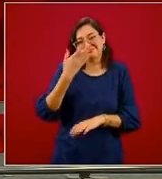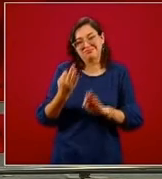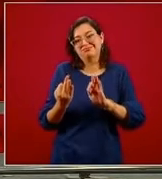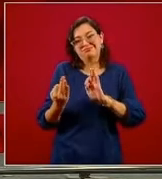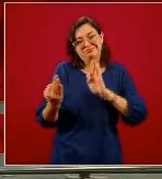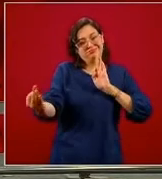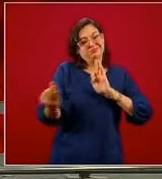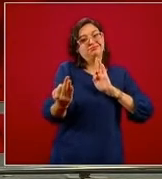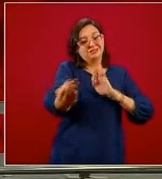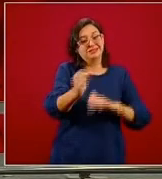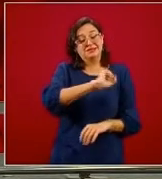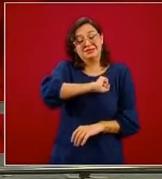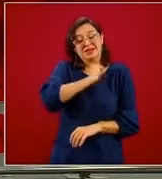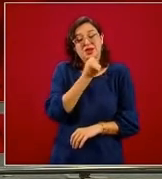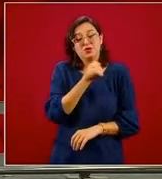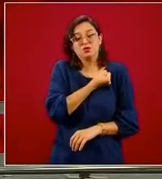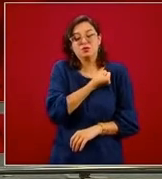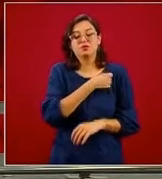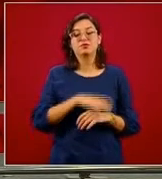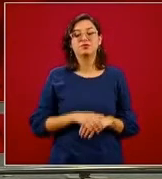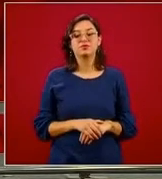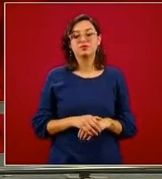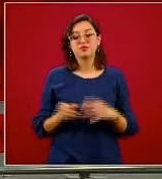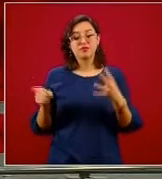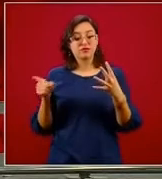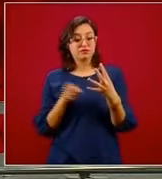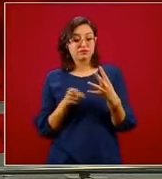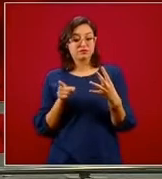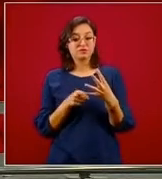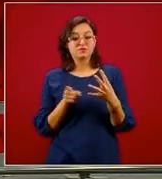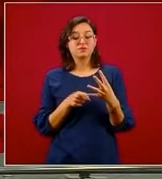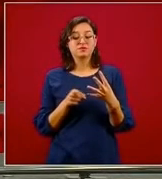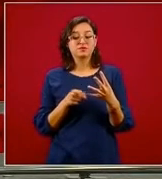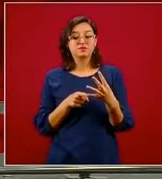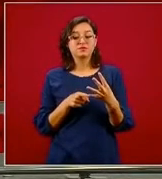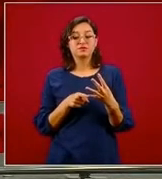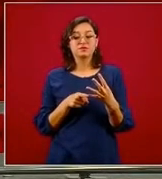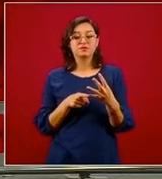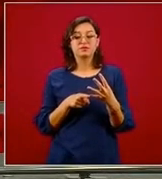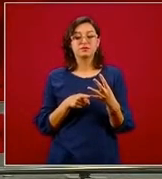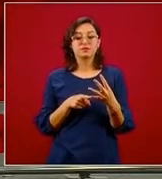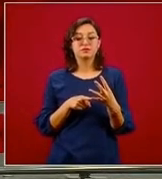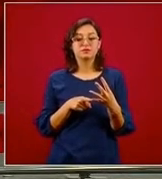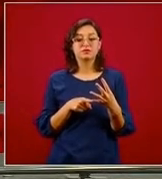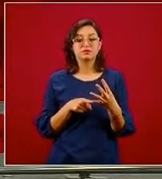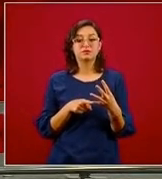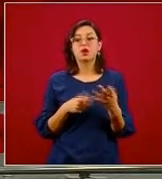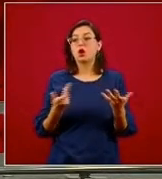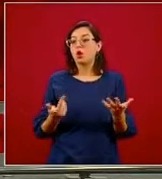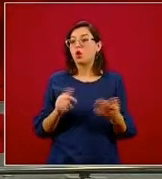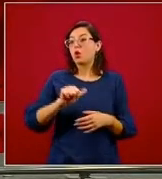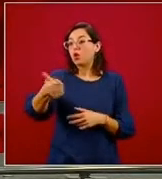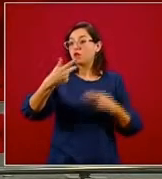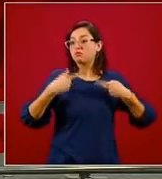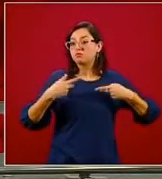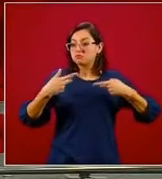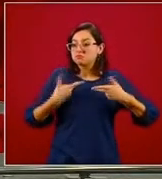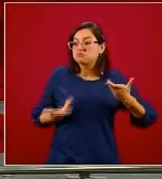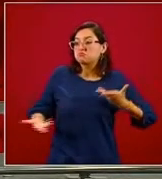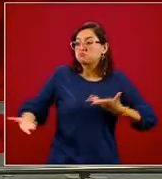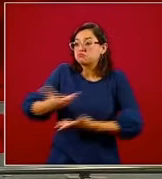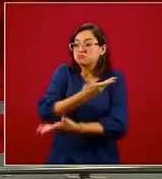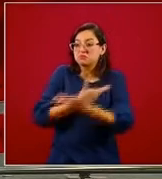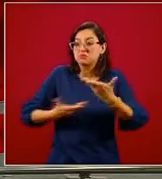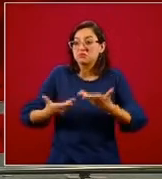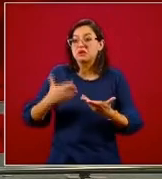And sanas this is during distancias. our daily lives. We Una need to cuarta keep que that healthy destaco es distance. la Number four responsabilidad y solidaridad con otras is personas our en la medida en que